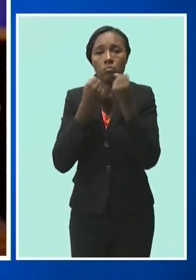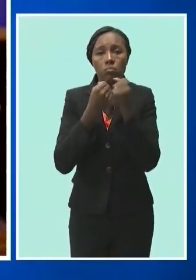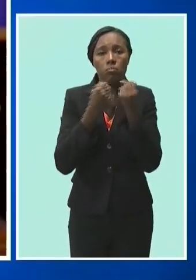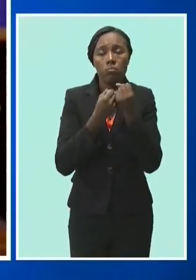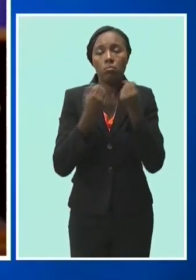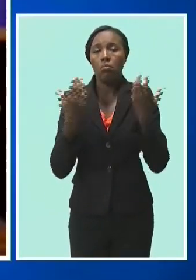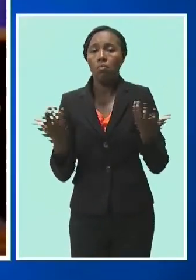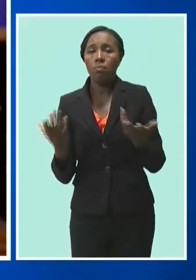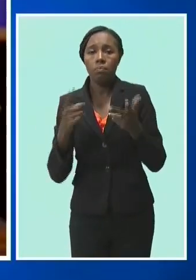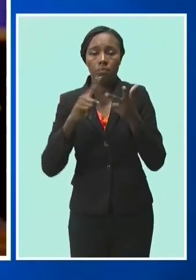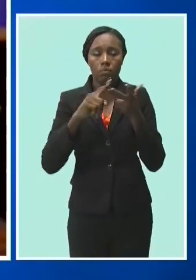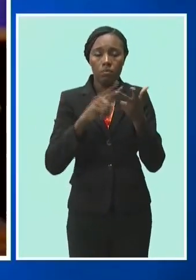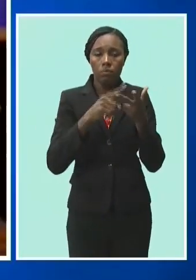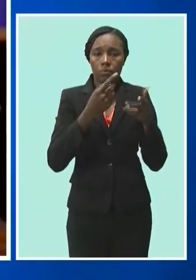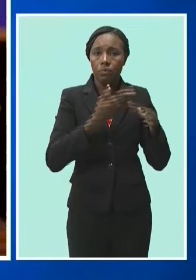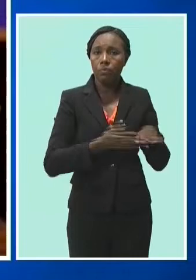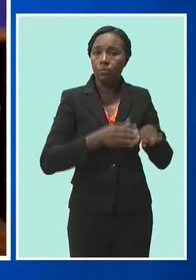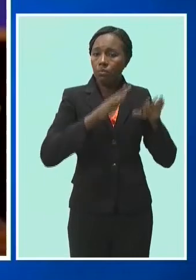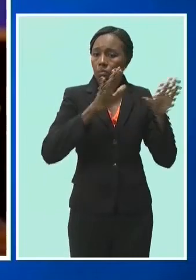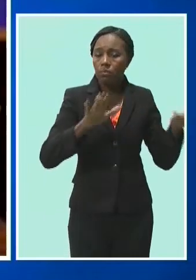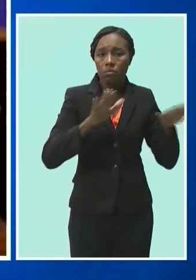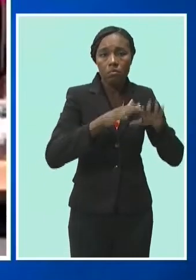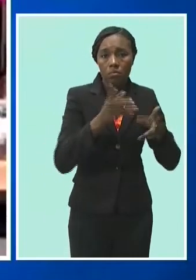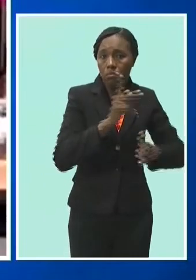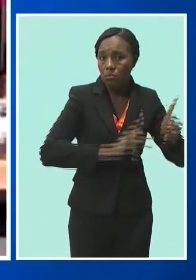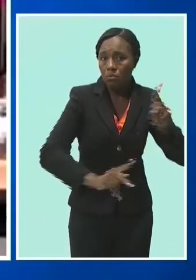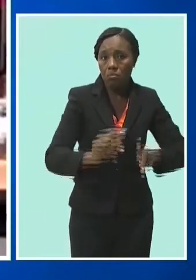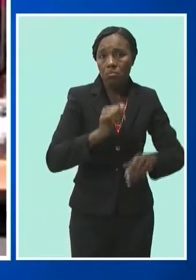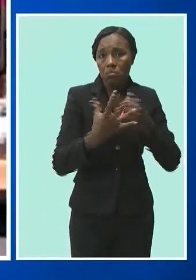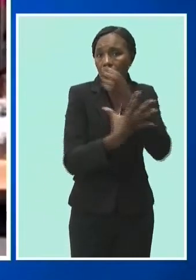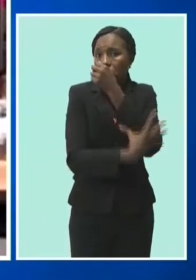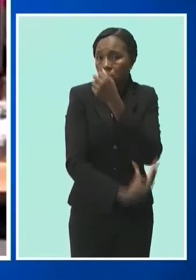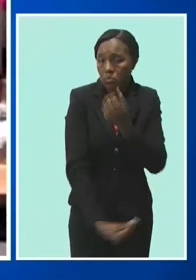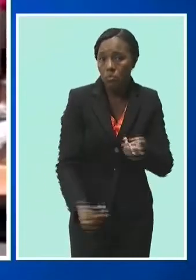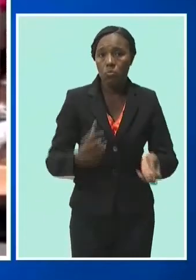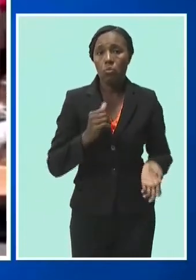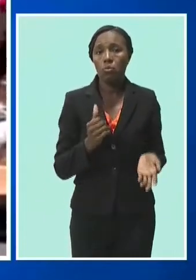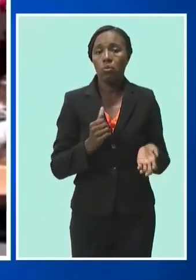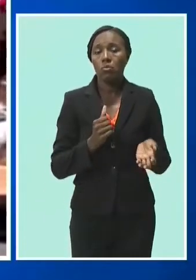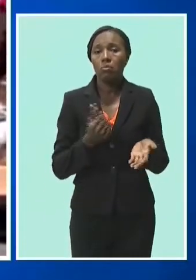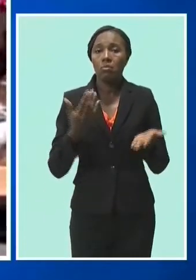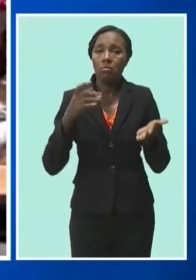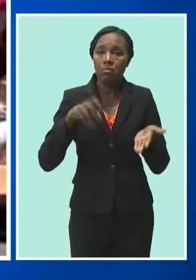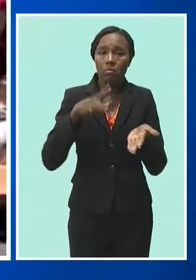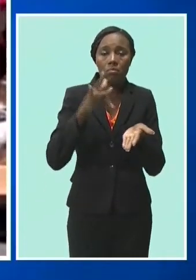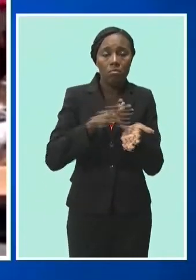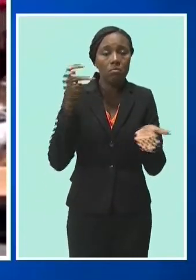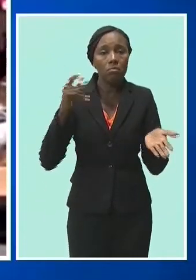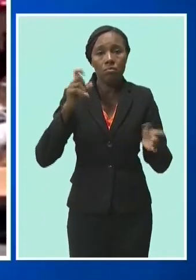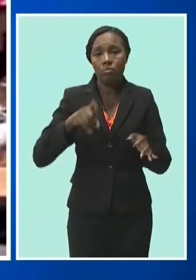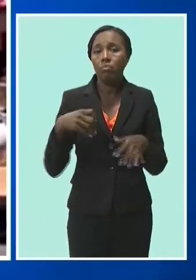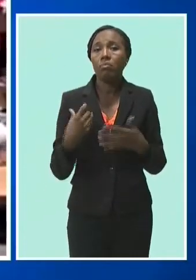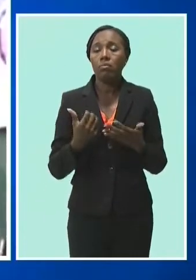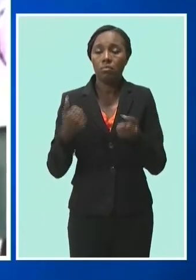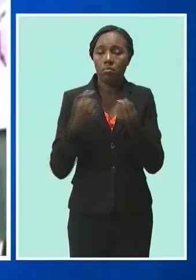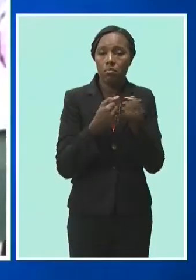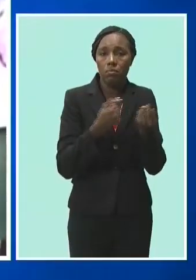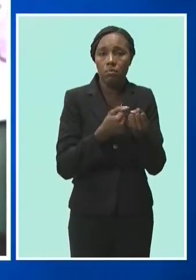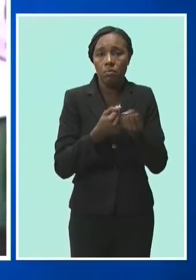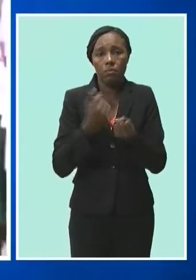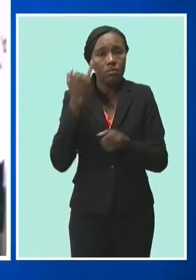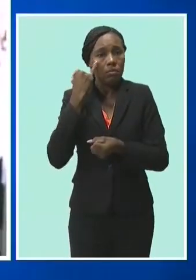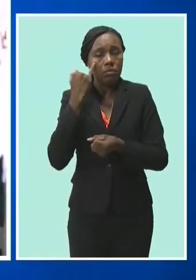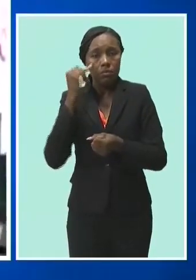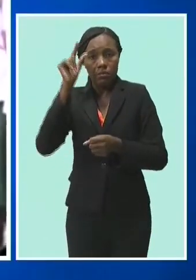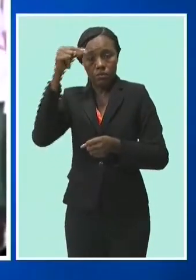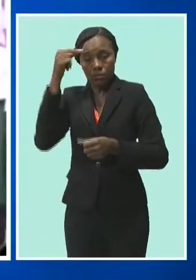our disadvantaged communities and people. If the government sticks to its plan, the disabled and public servants, inclusive of